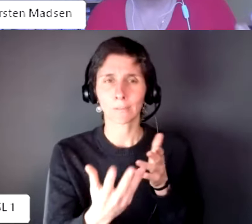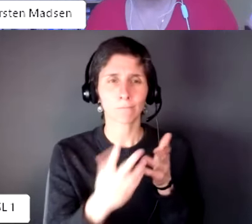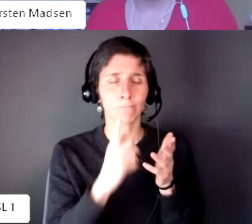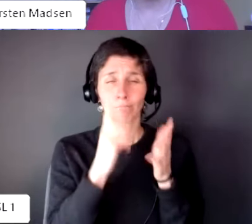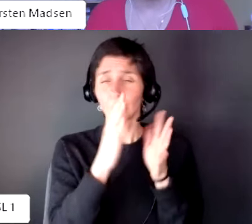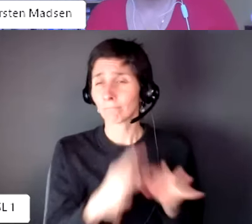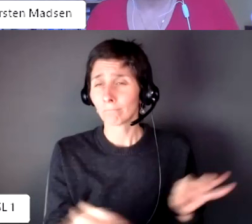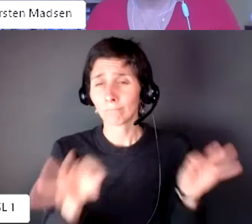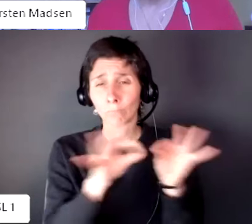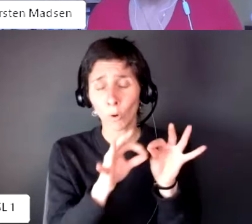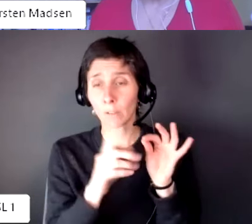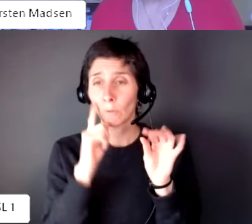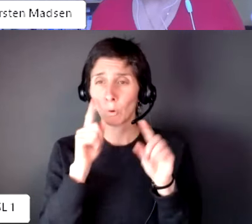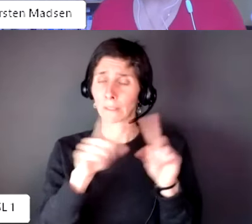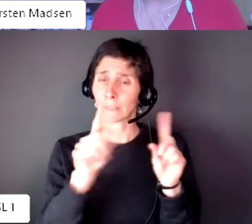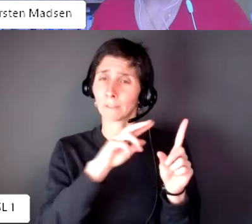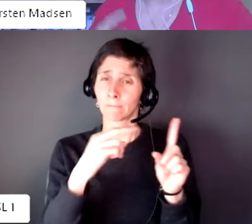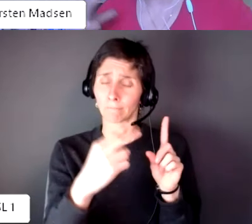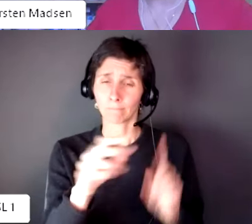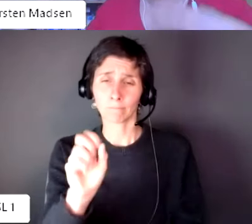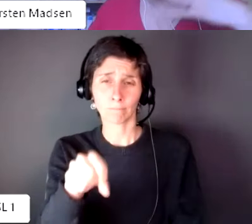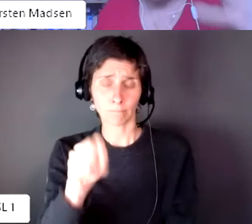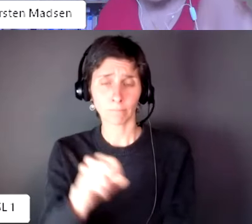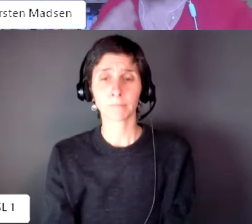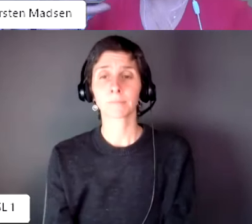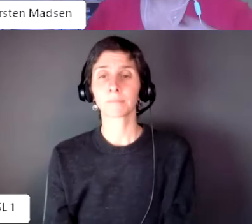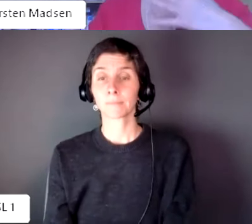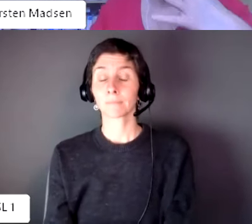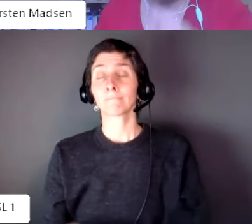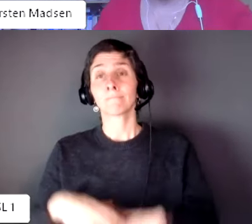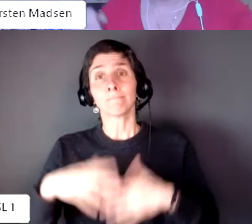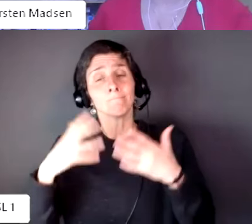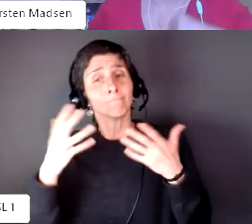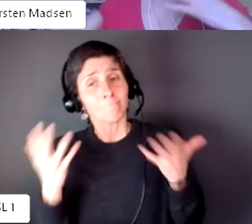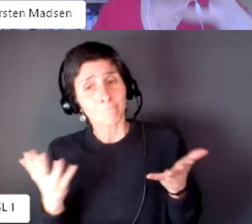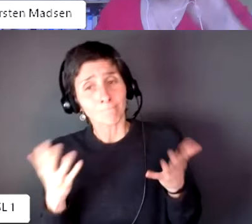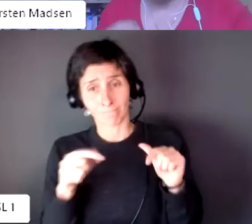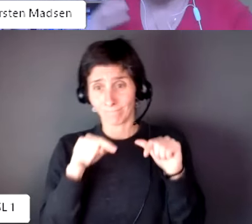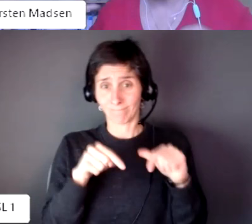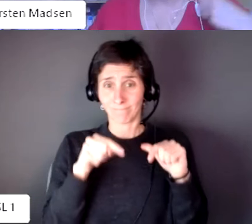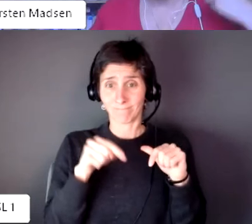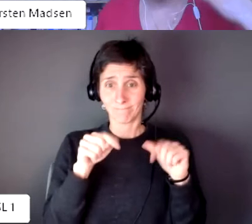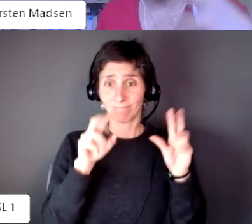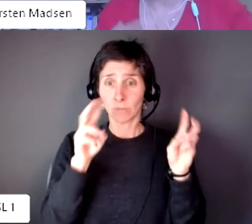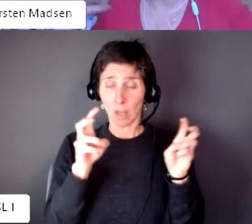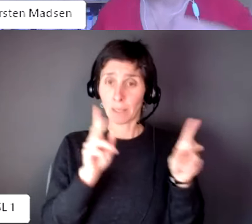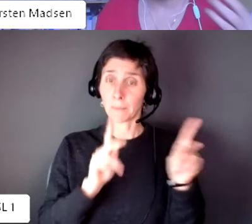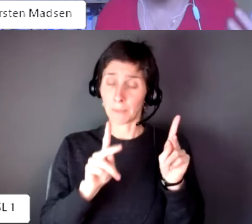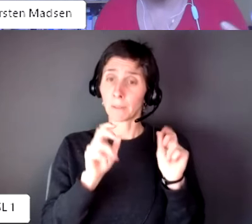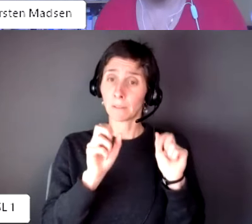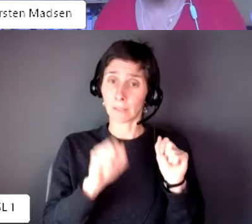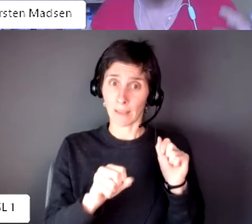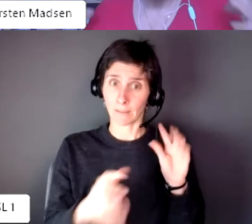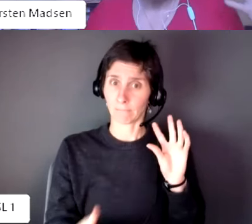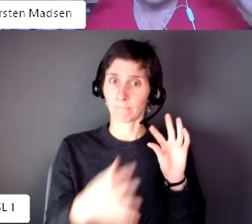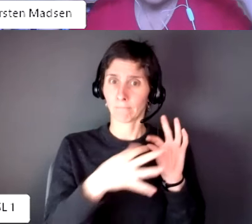different ideas. And alas, this is one of the areas that people can reconnect with, which would be really